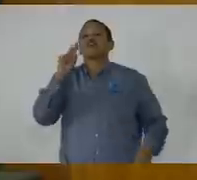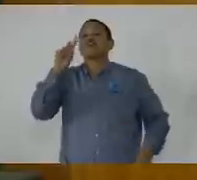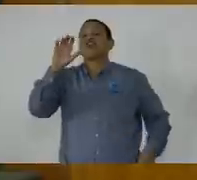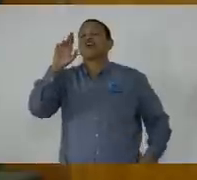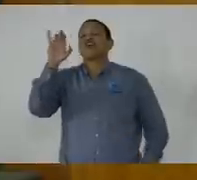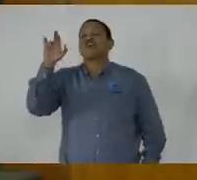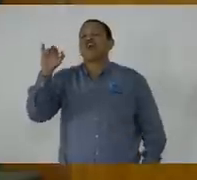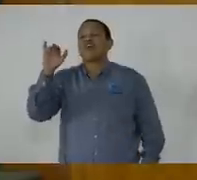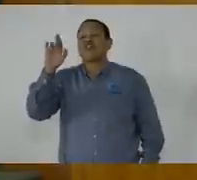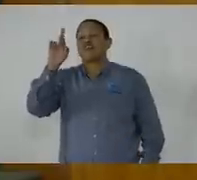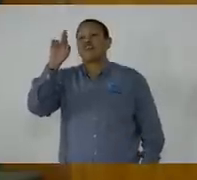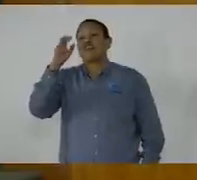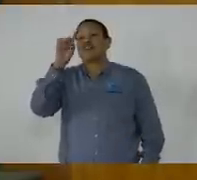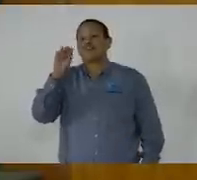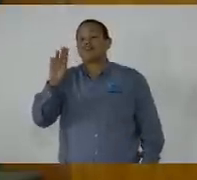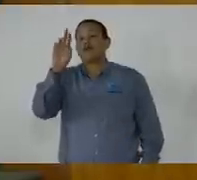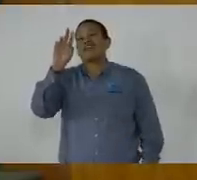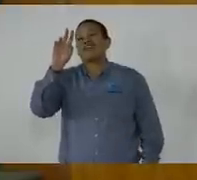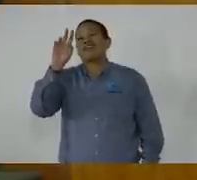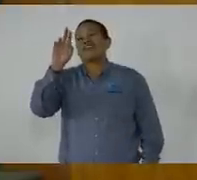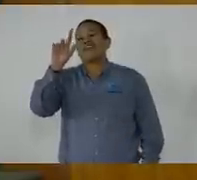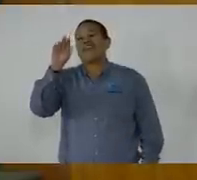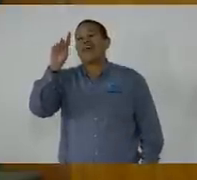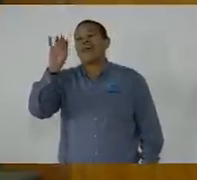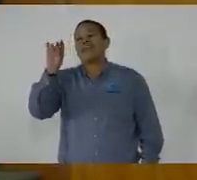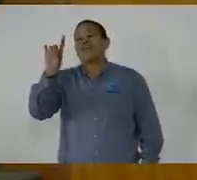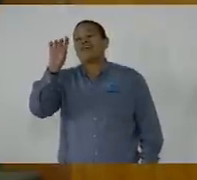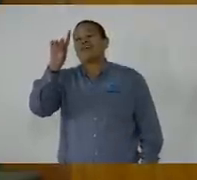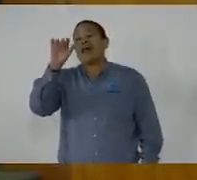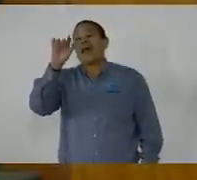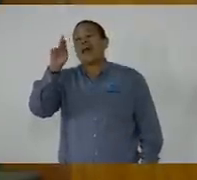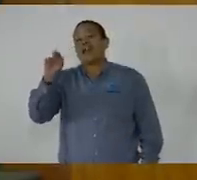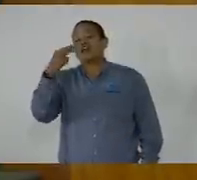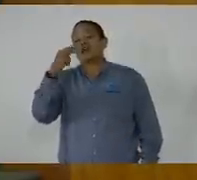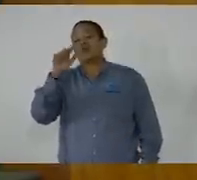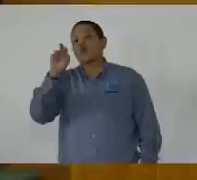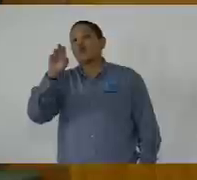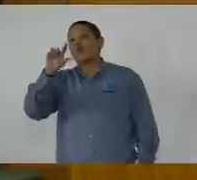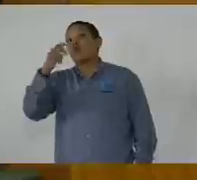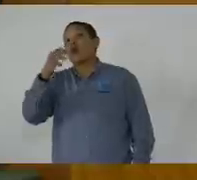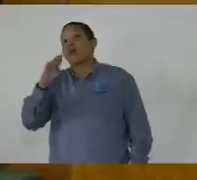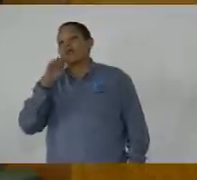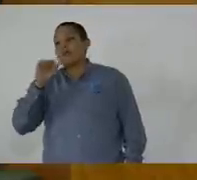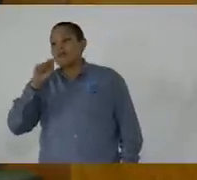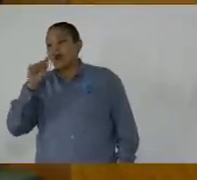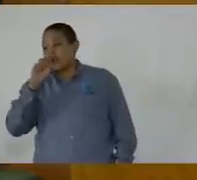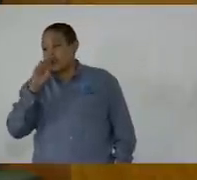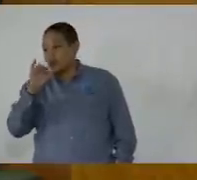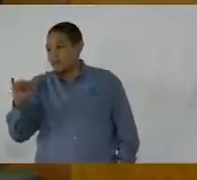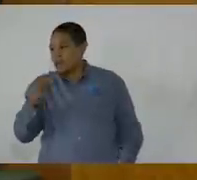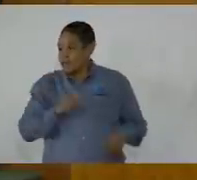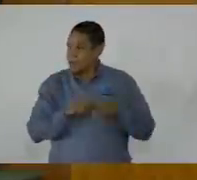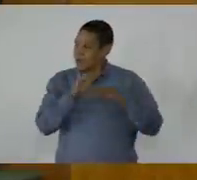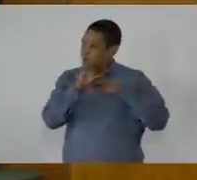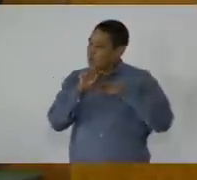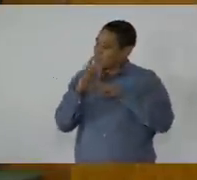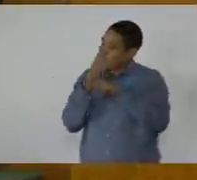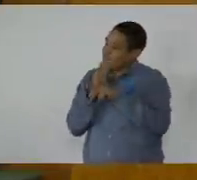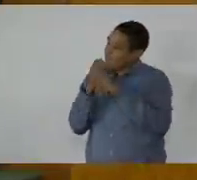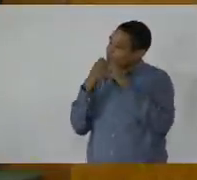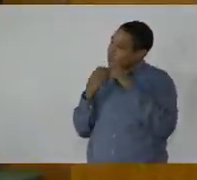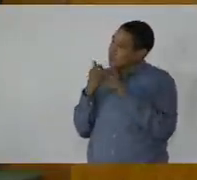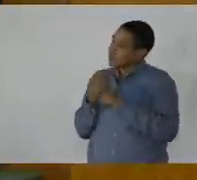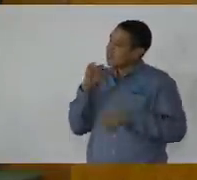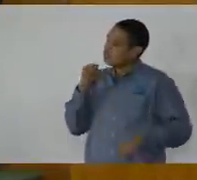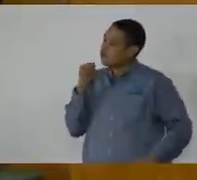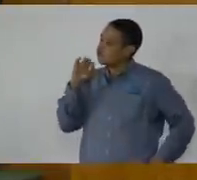Division, yes. Lenford Danvers of the Castleton Division, yes. Hugh Bryan of the Anata Bay Division, and Councillor Caretaker Joseph Robinson